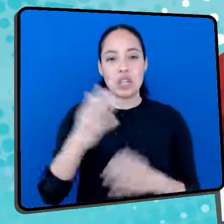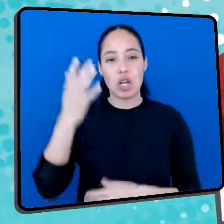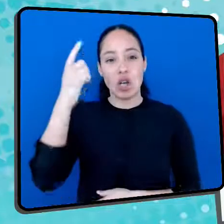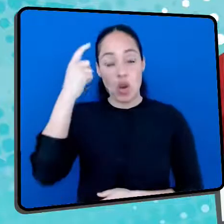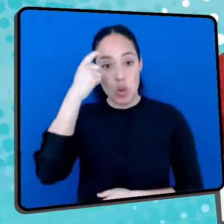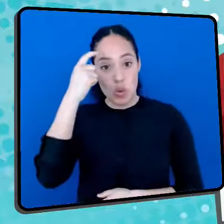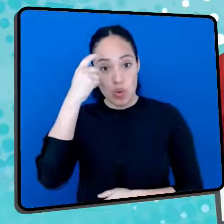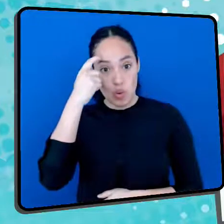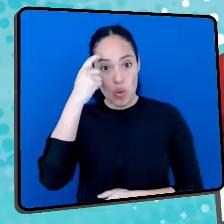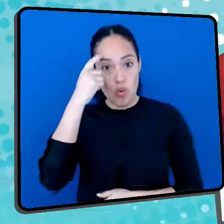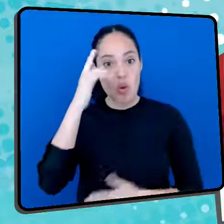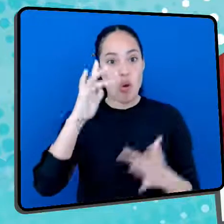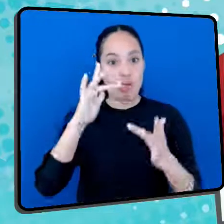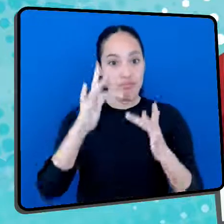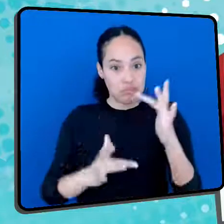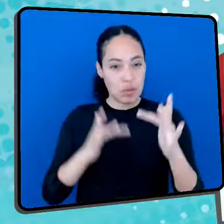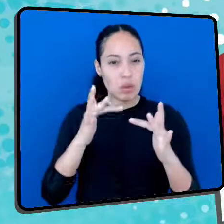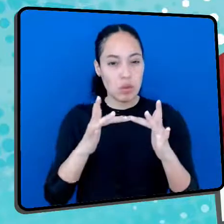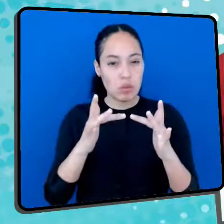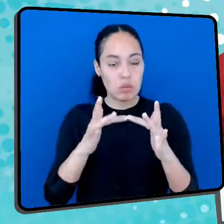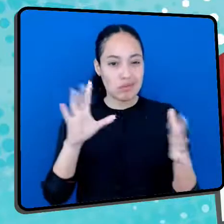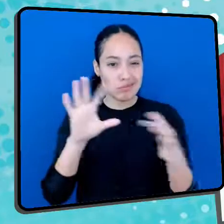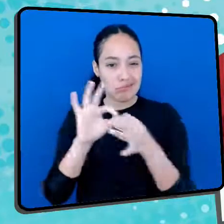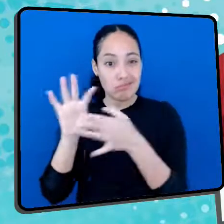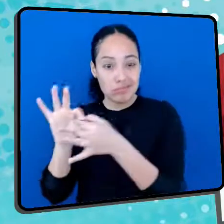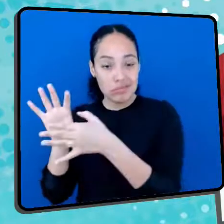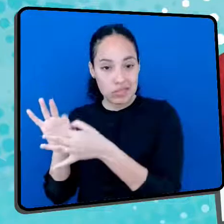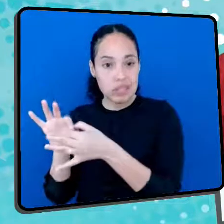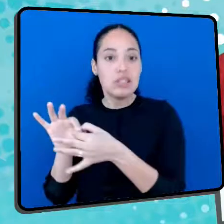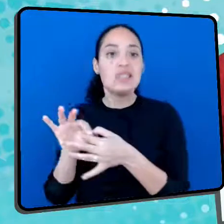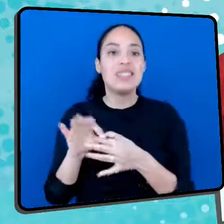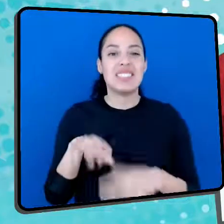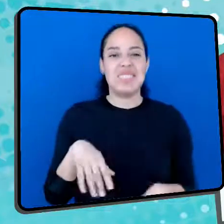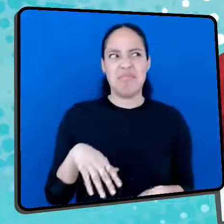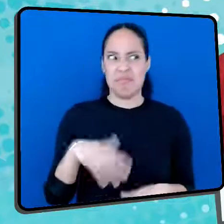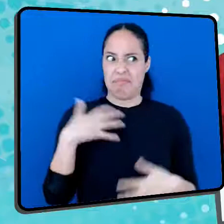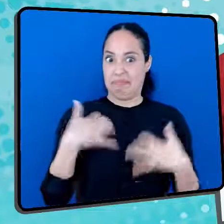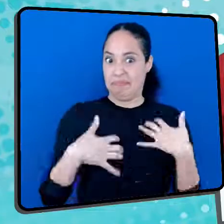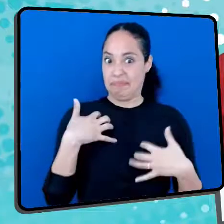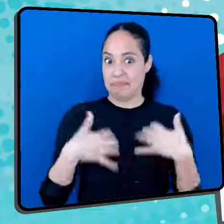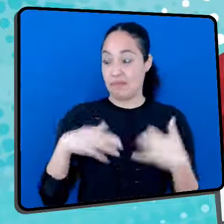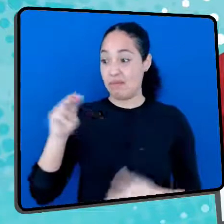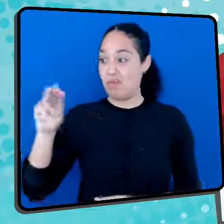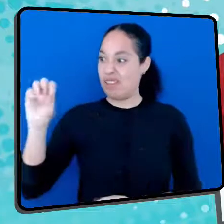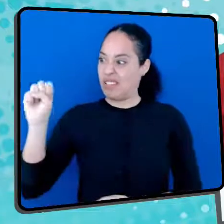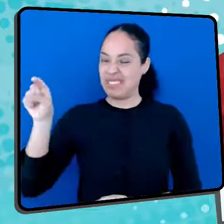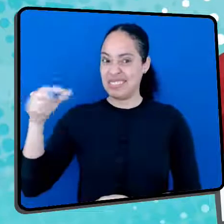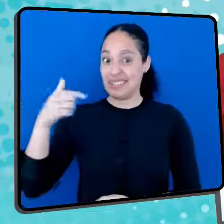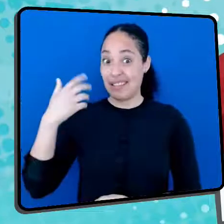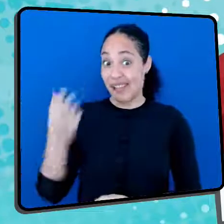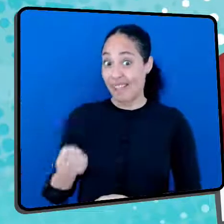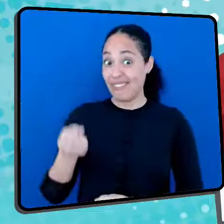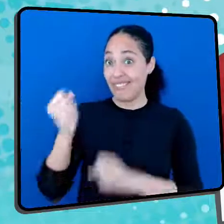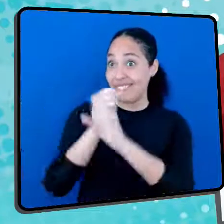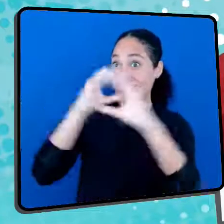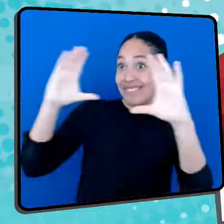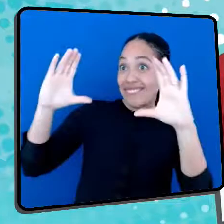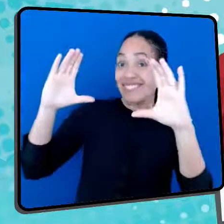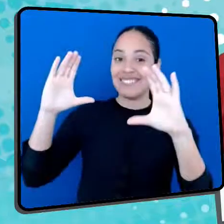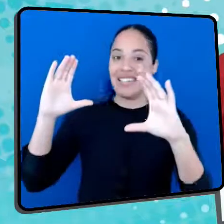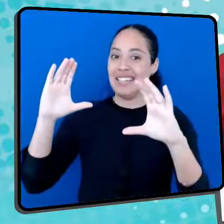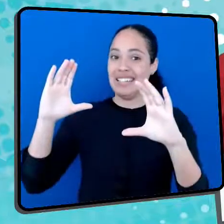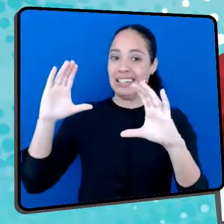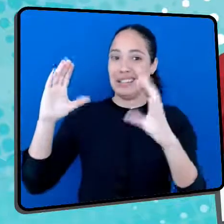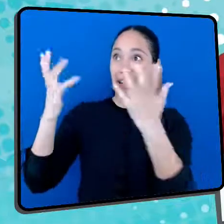that time, because Microsoft didn't have this custom vision thing yet at that time. So I wrote my own code